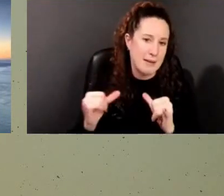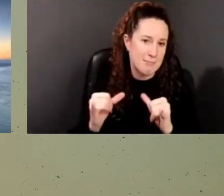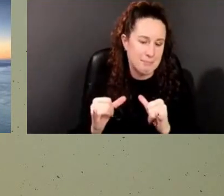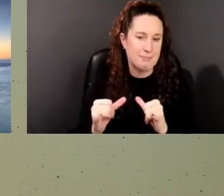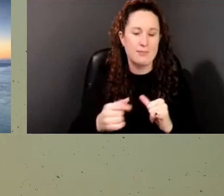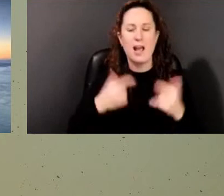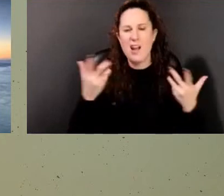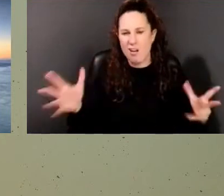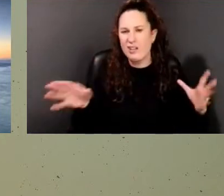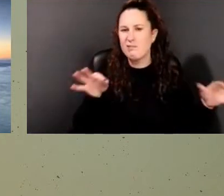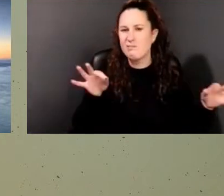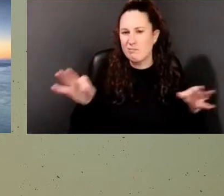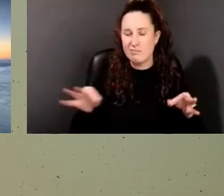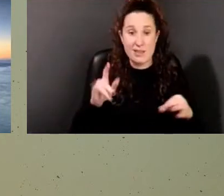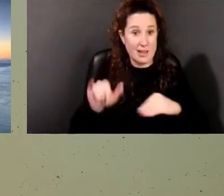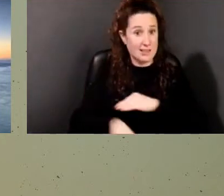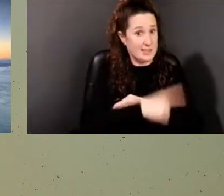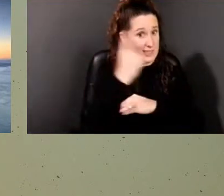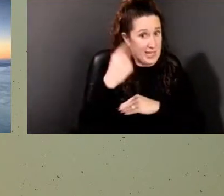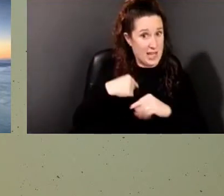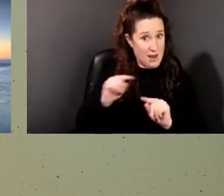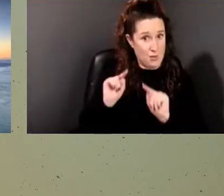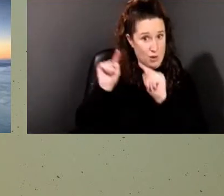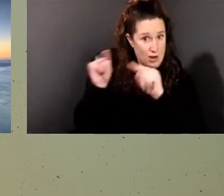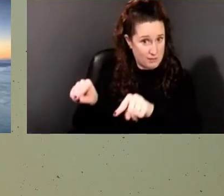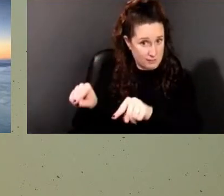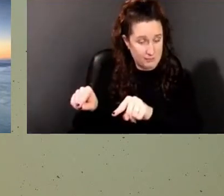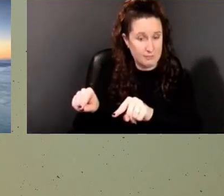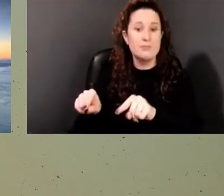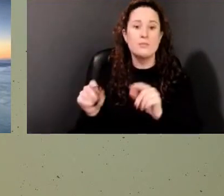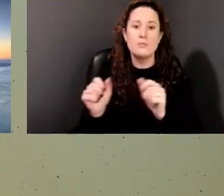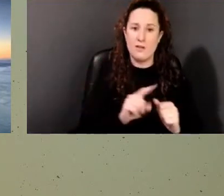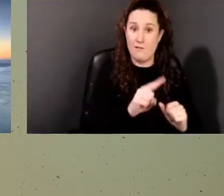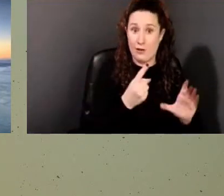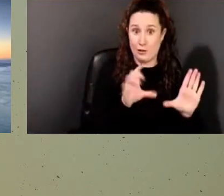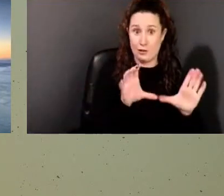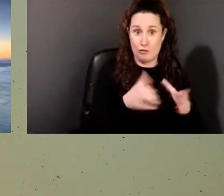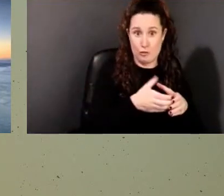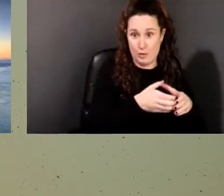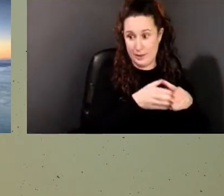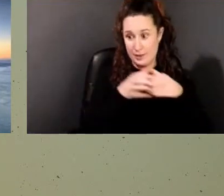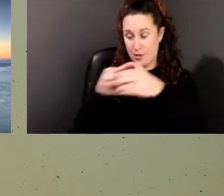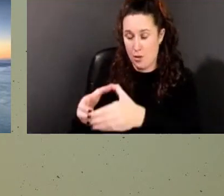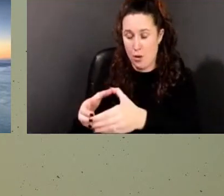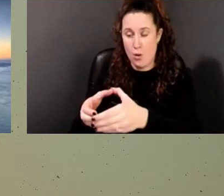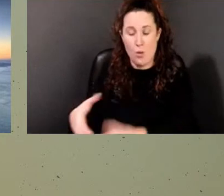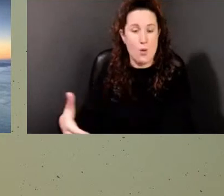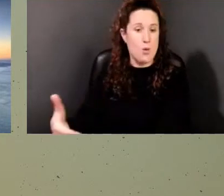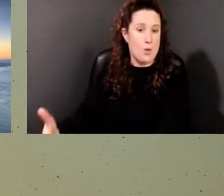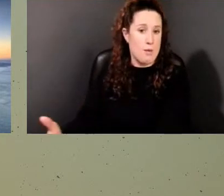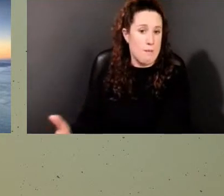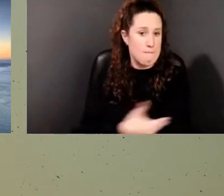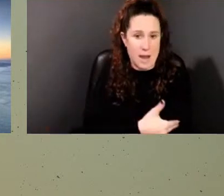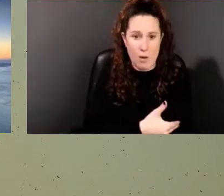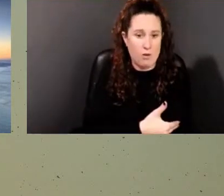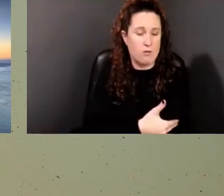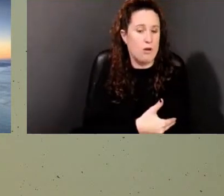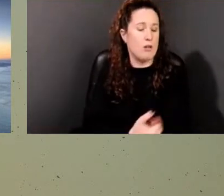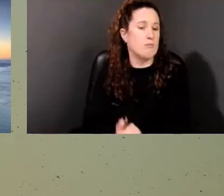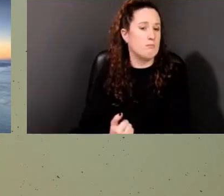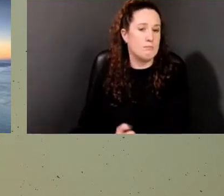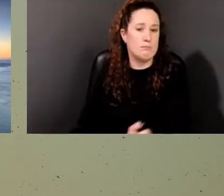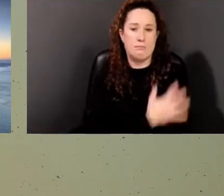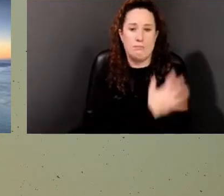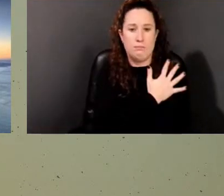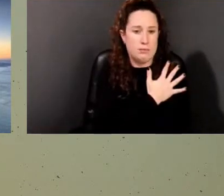the day that I visited the site with the first group, I think, that went out there, it was a very powerful, I think everyone was